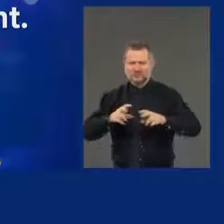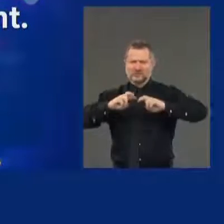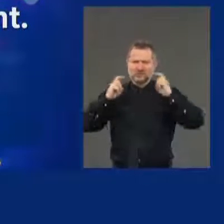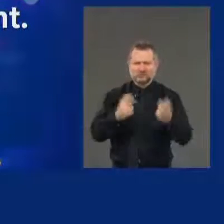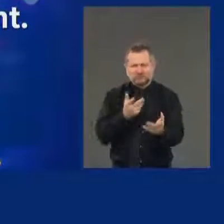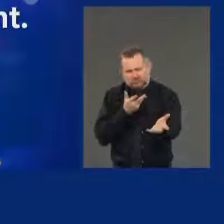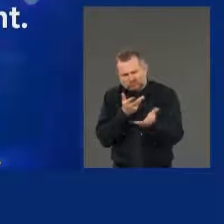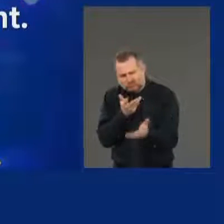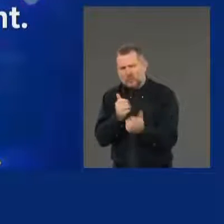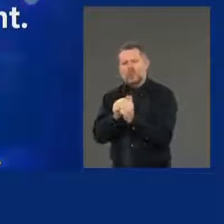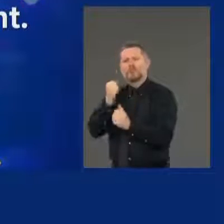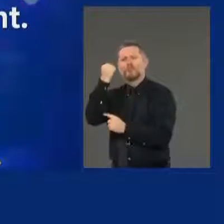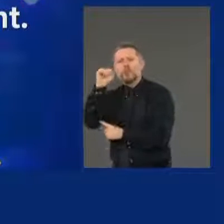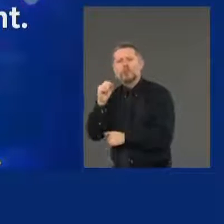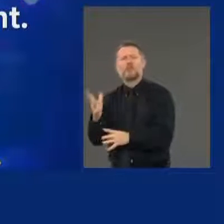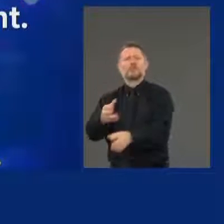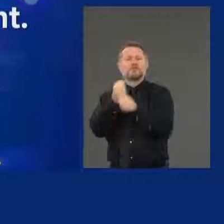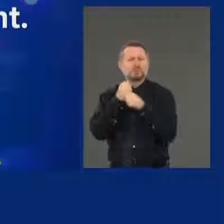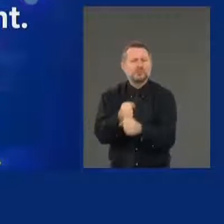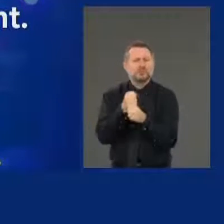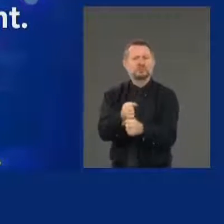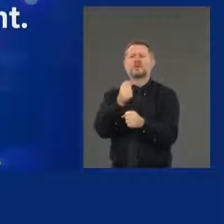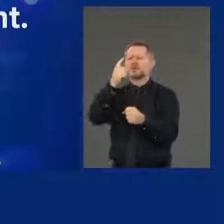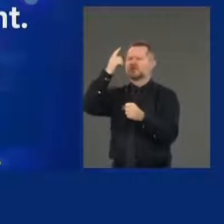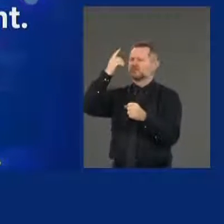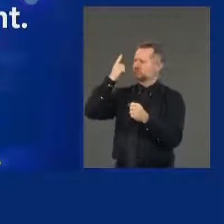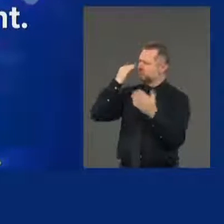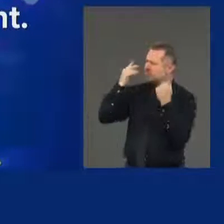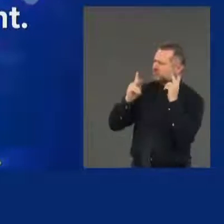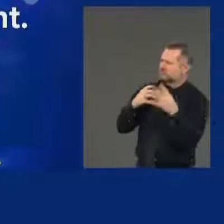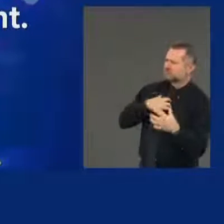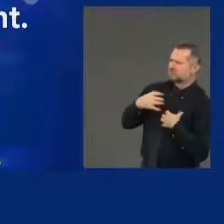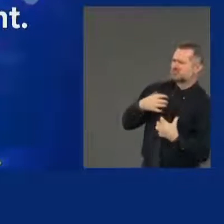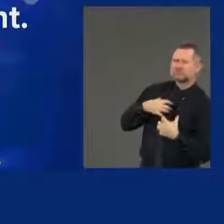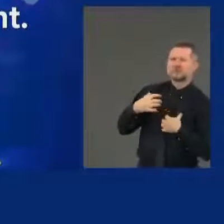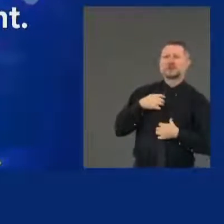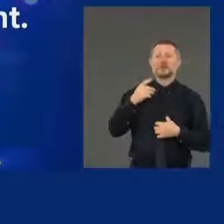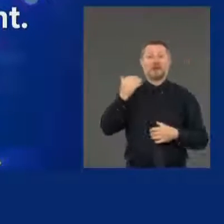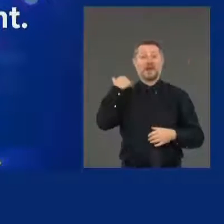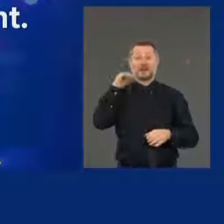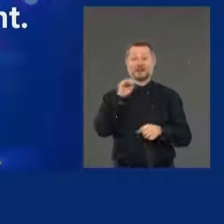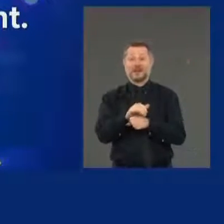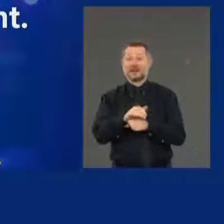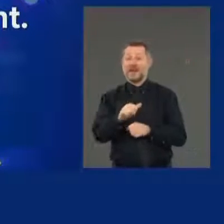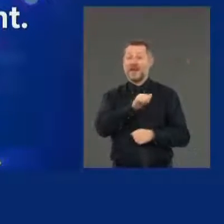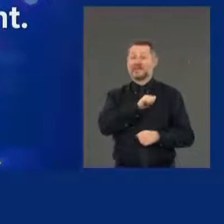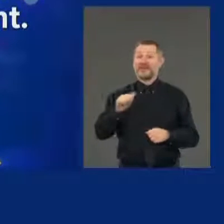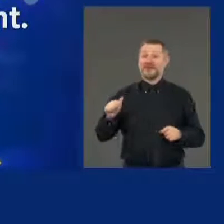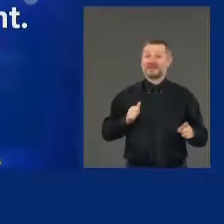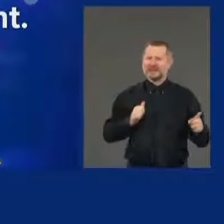the demonstrations, seen the outrage, last night in Atlanta again,